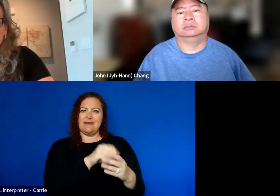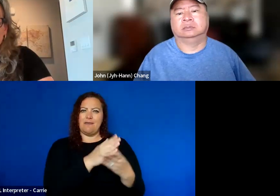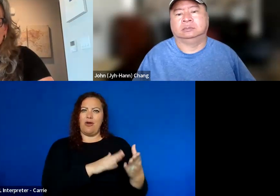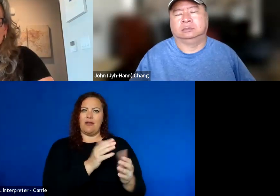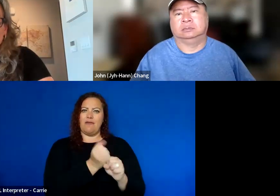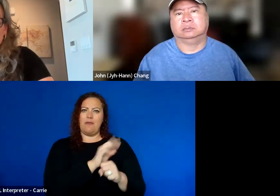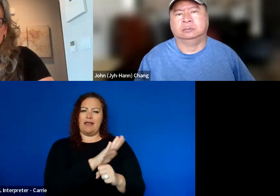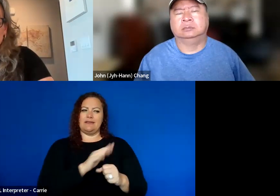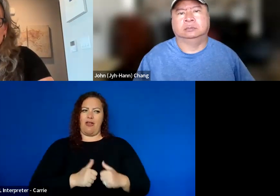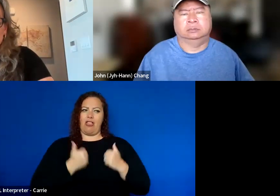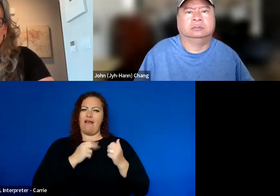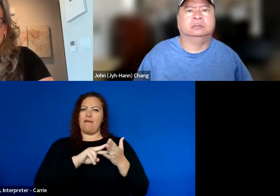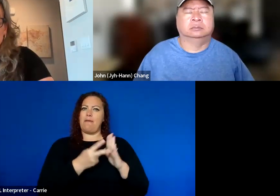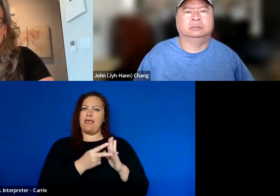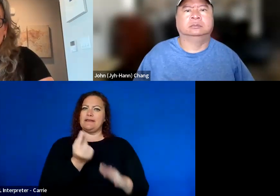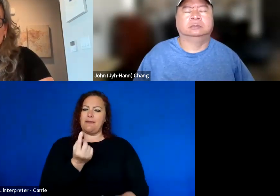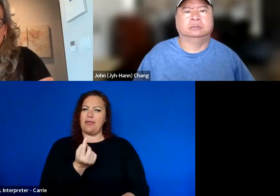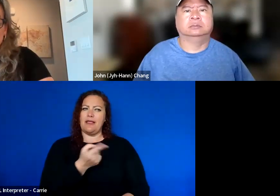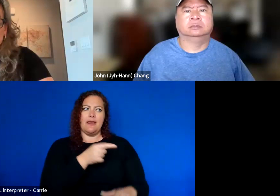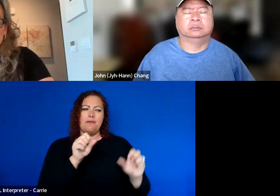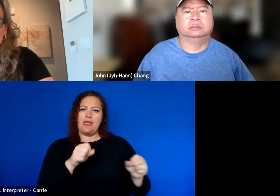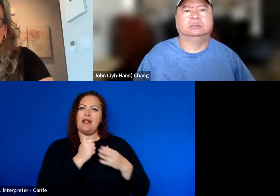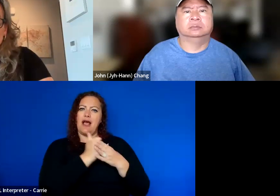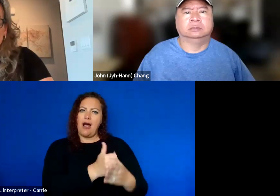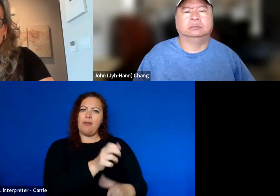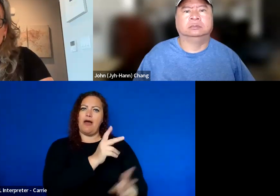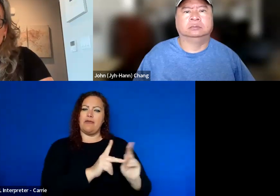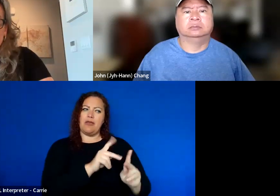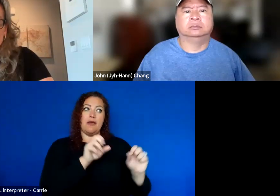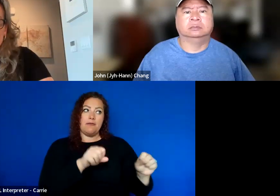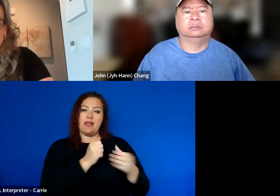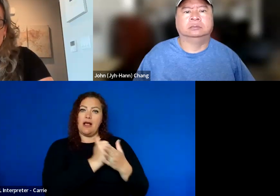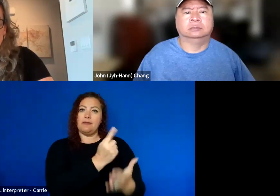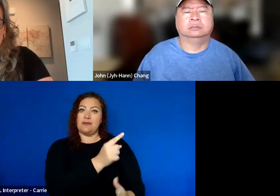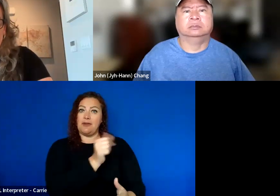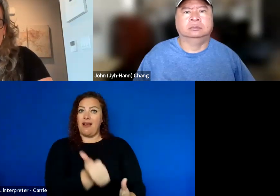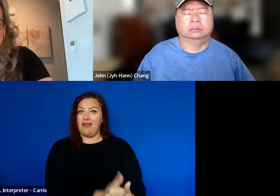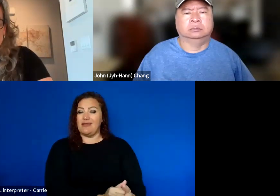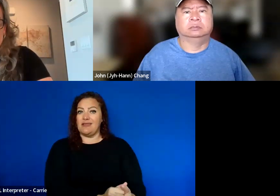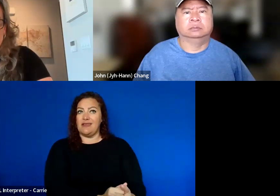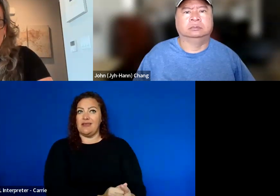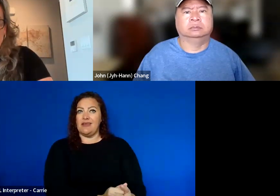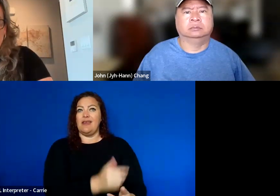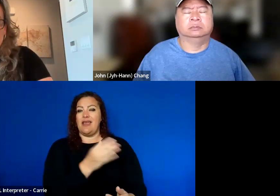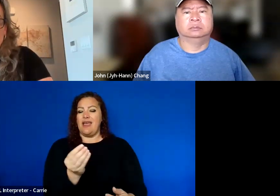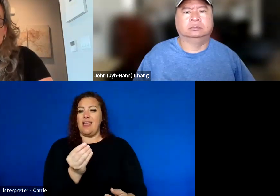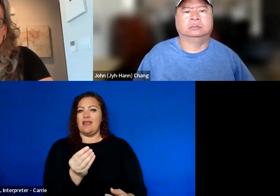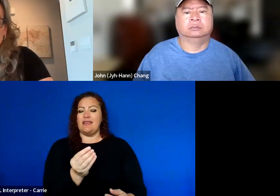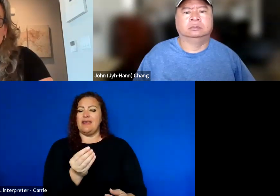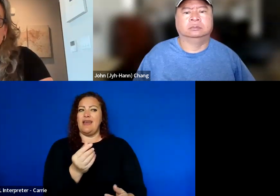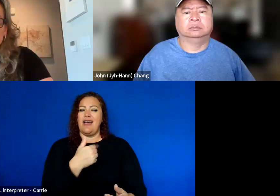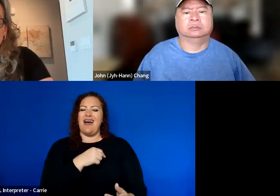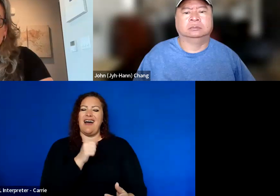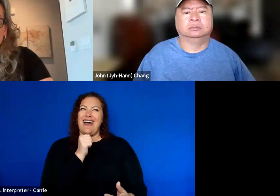life meaningful. Mhm. Being able to help other people, being able to help somebody else. And I'm not